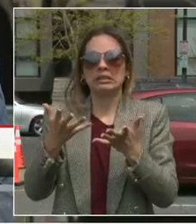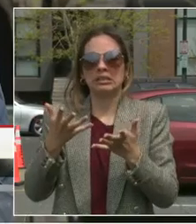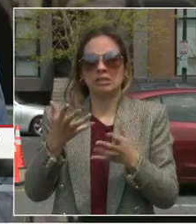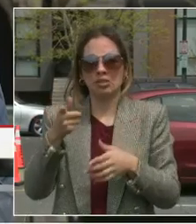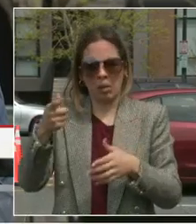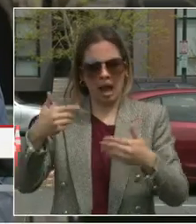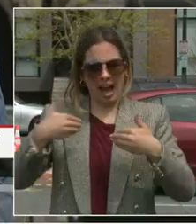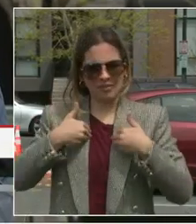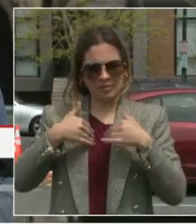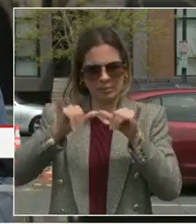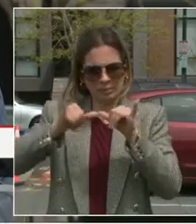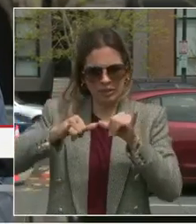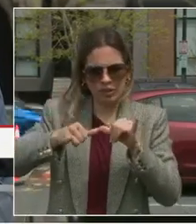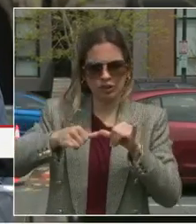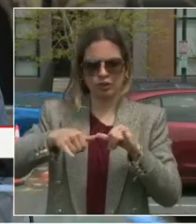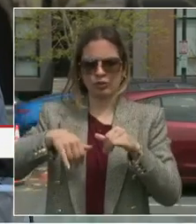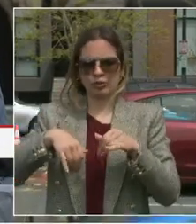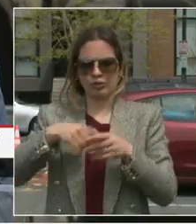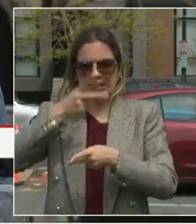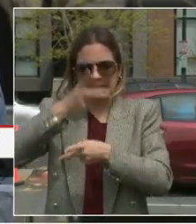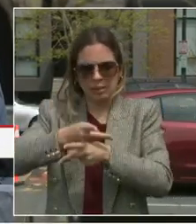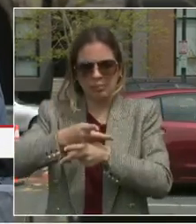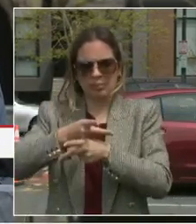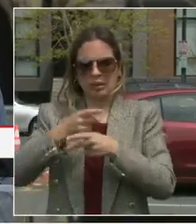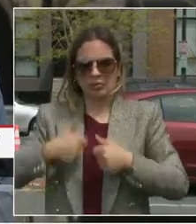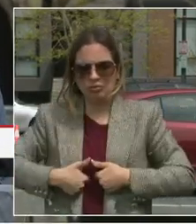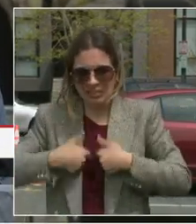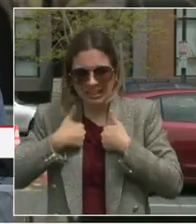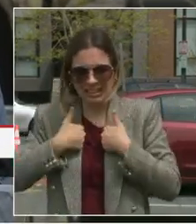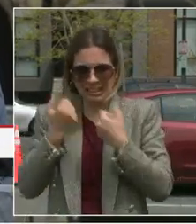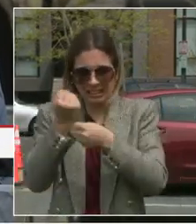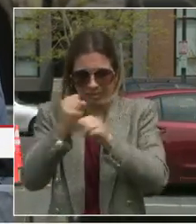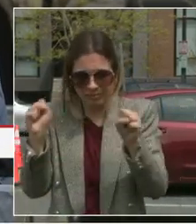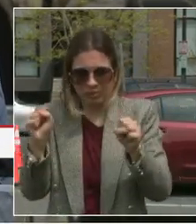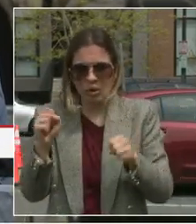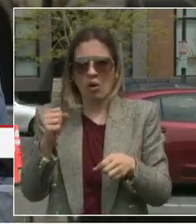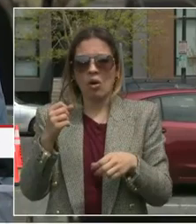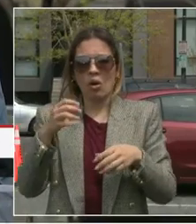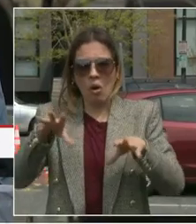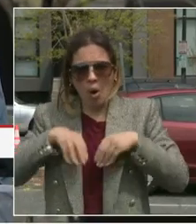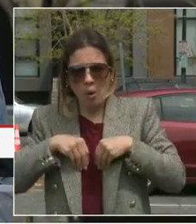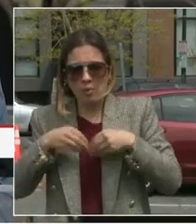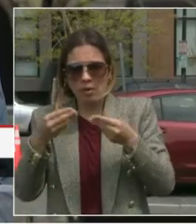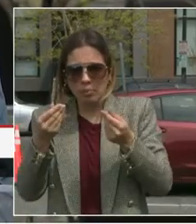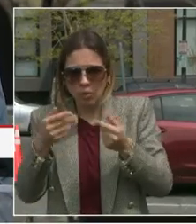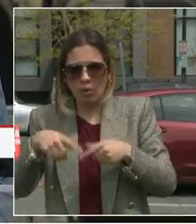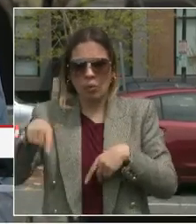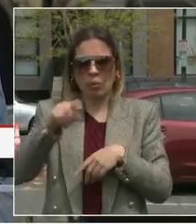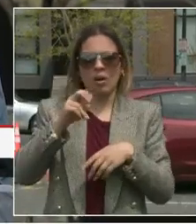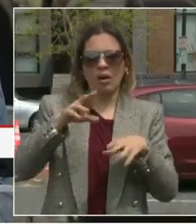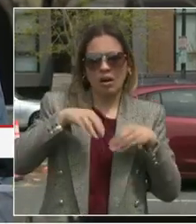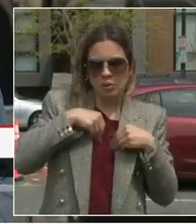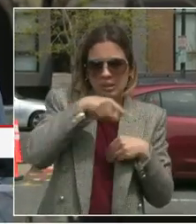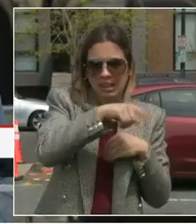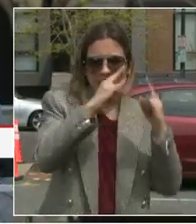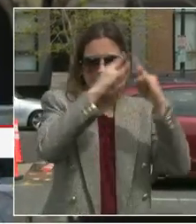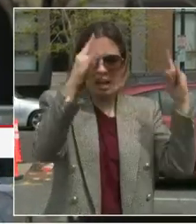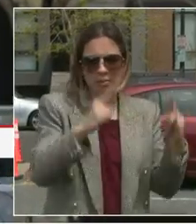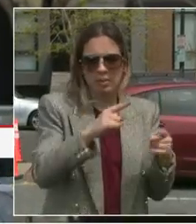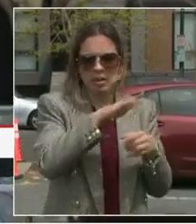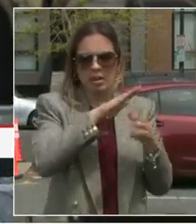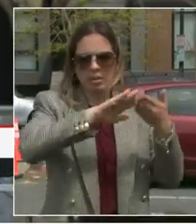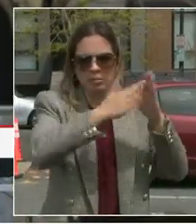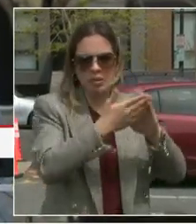being taken to keep residents safe, homeowners safe, when there is a homeless encampment in their community? What I